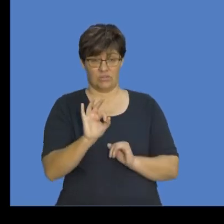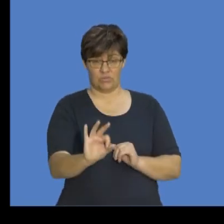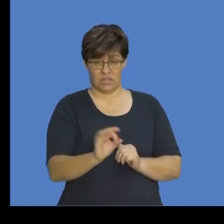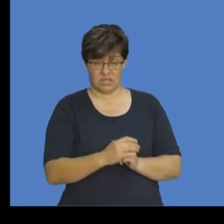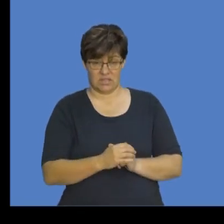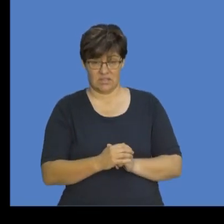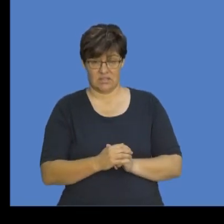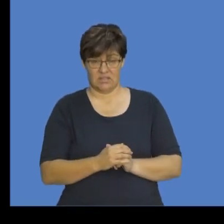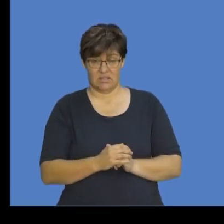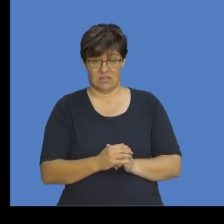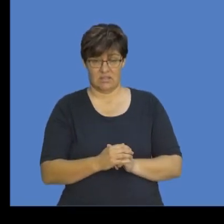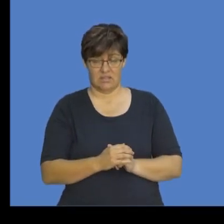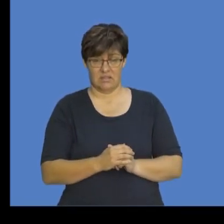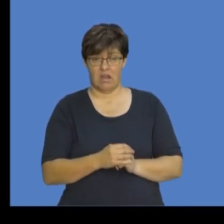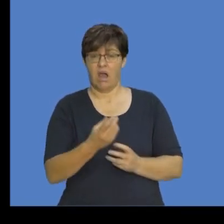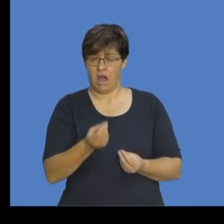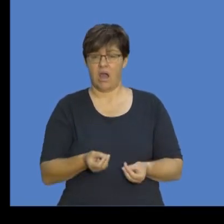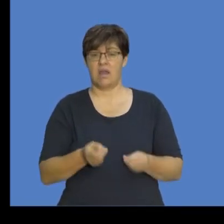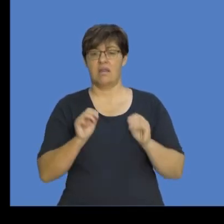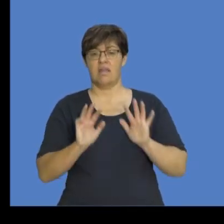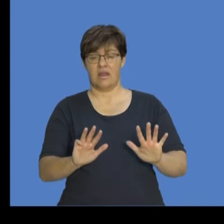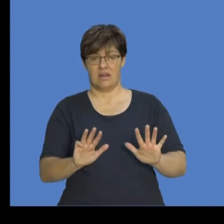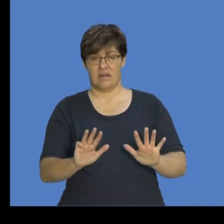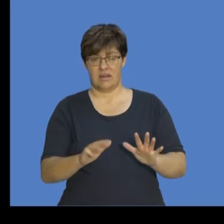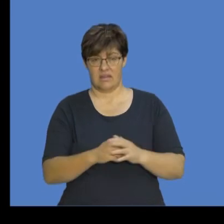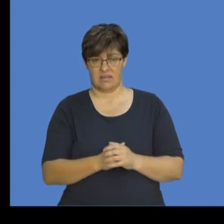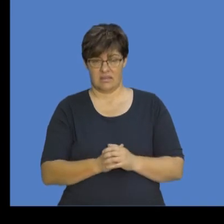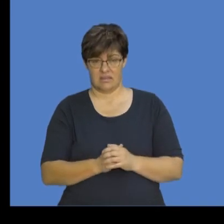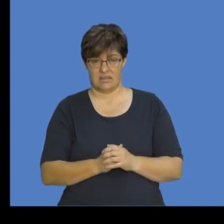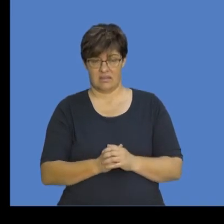So 12 minus 3, which gives us 9.